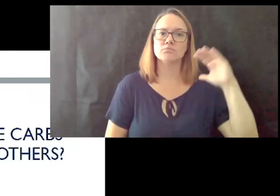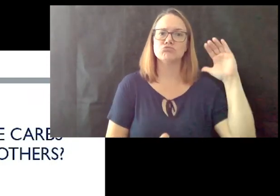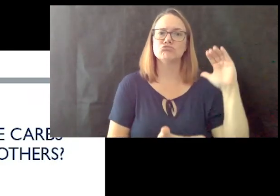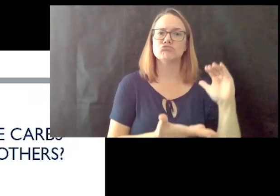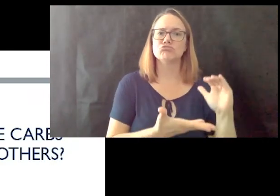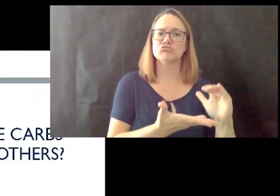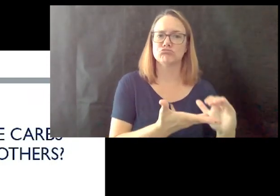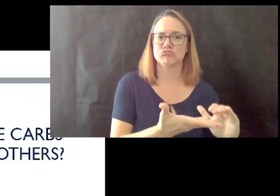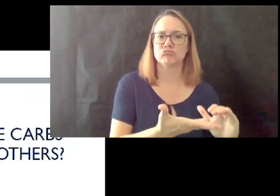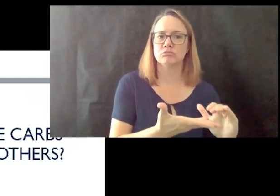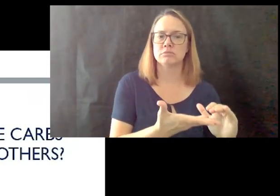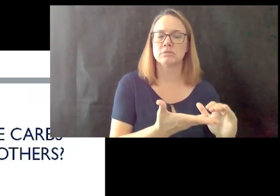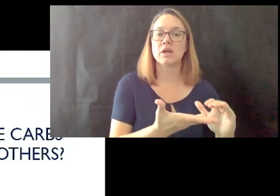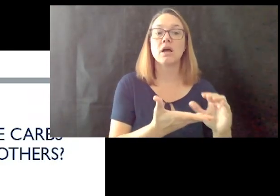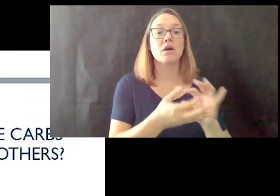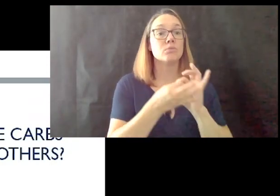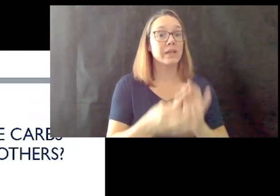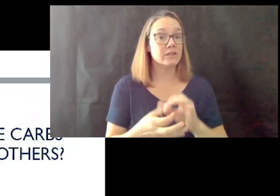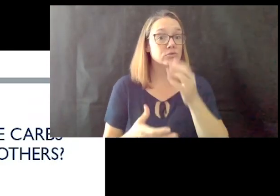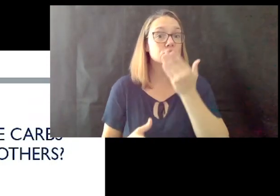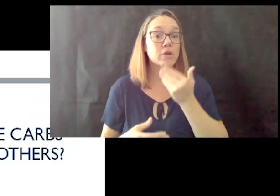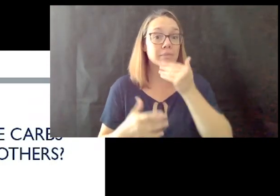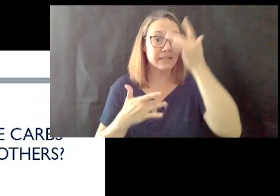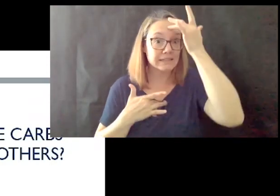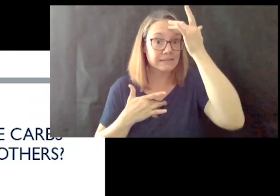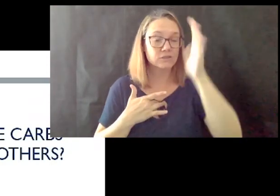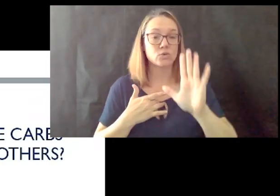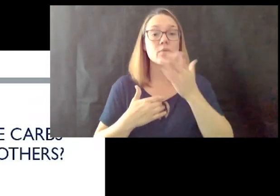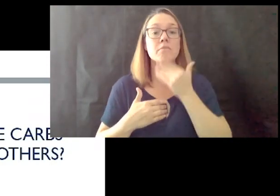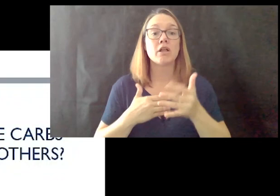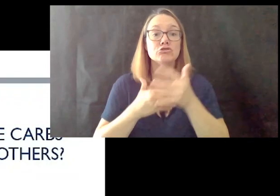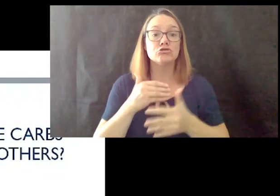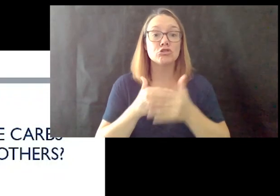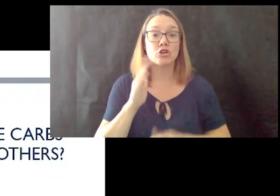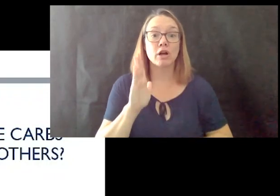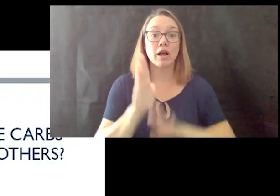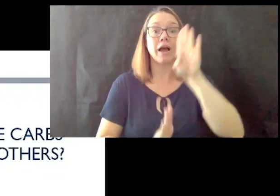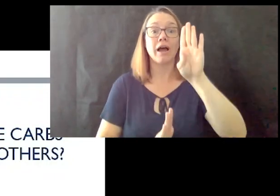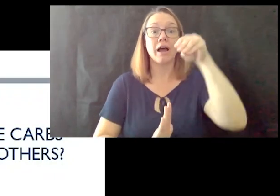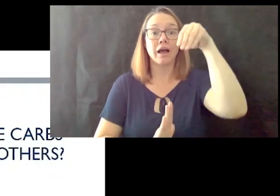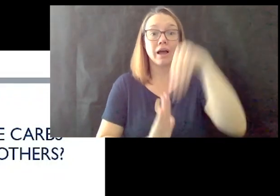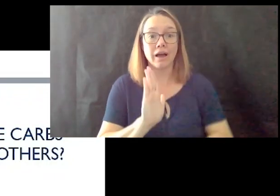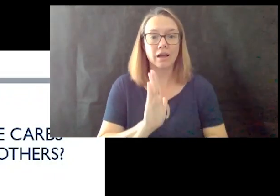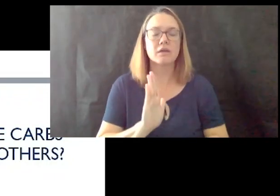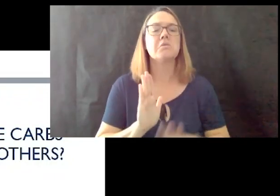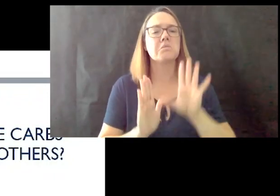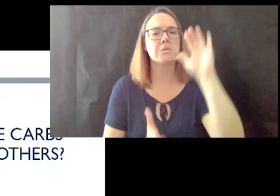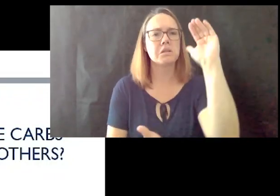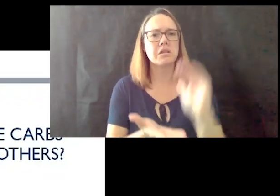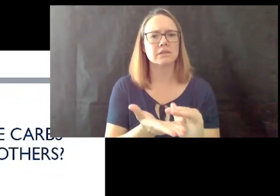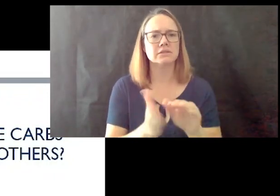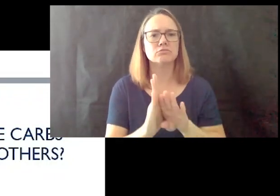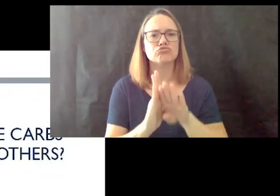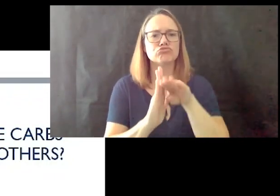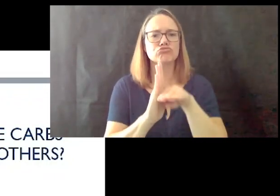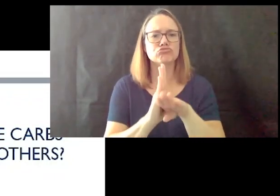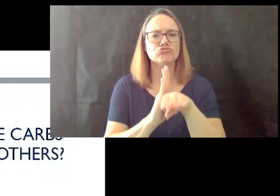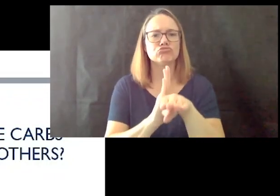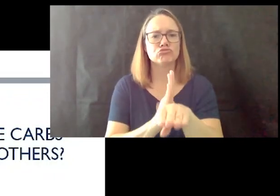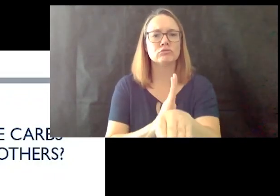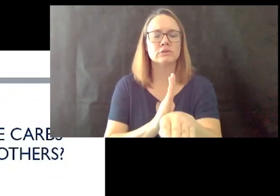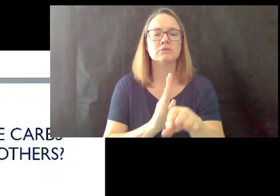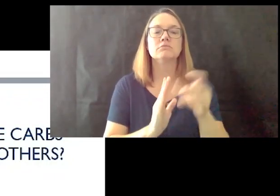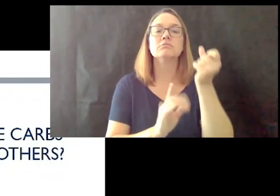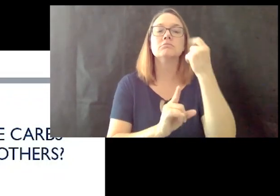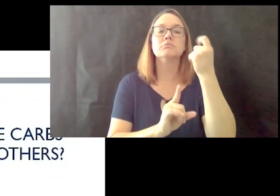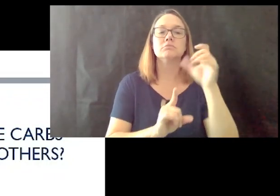bit. And in the case of diabetes, this can minimize your spikes in blood sugar after eating. So it's very beneficial for